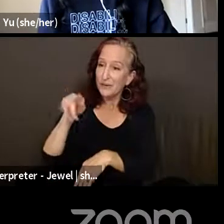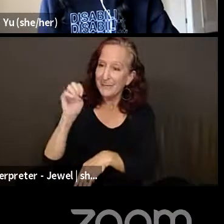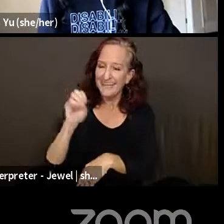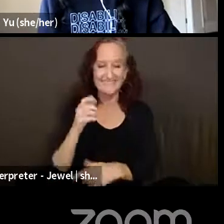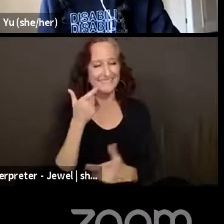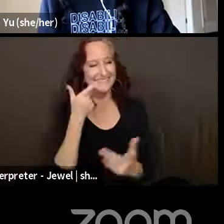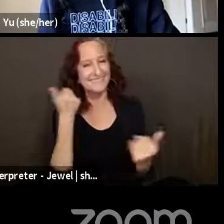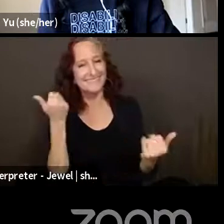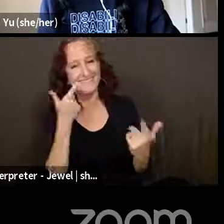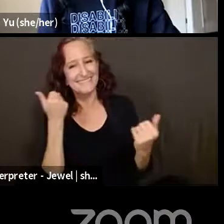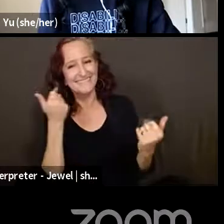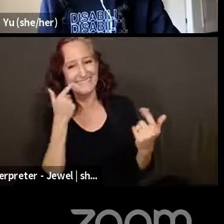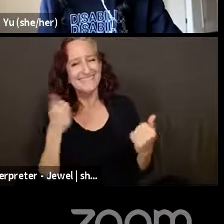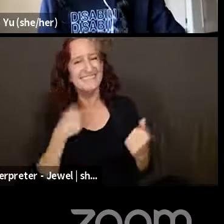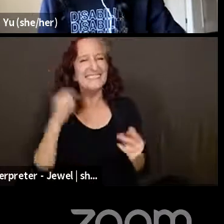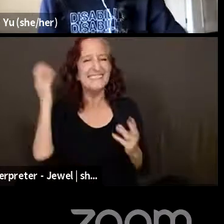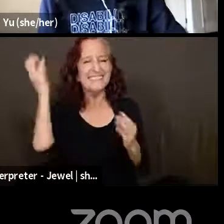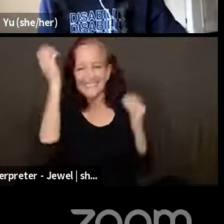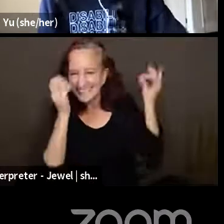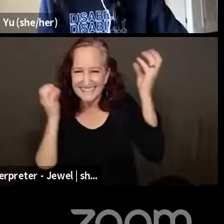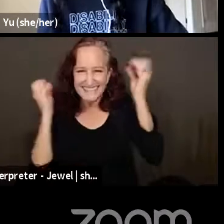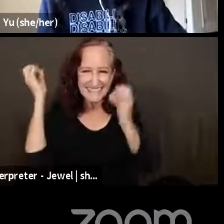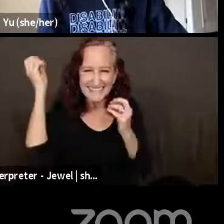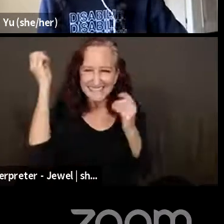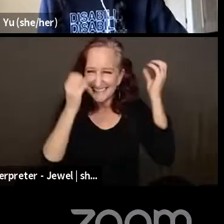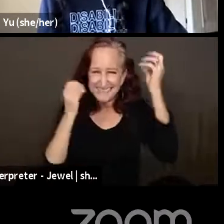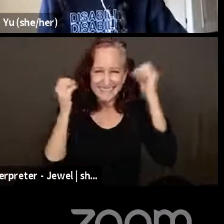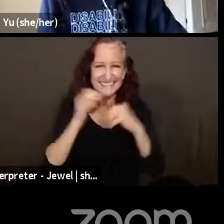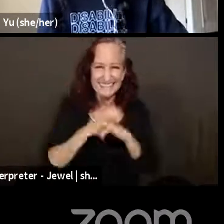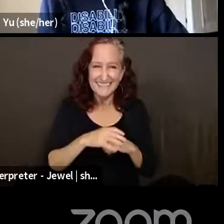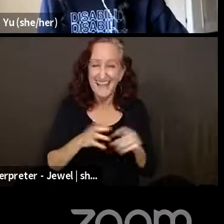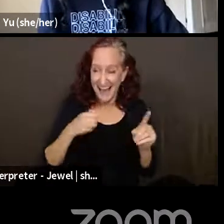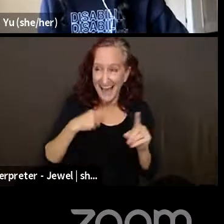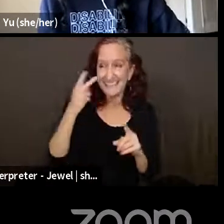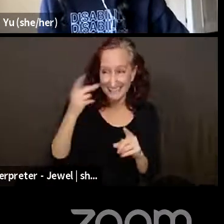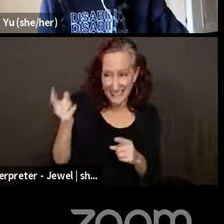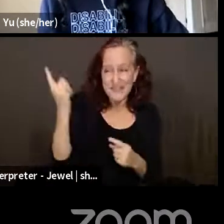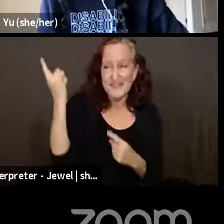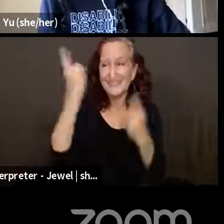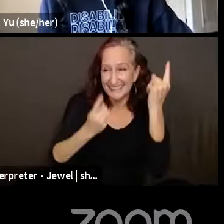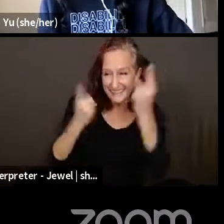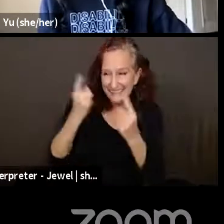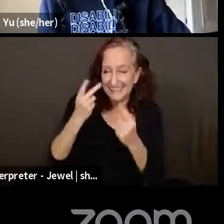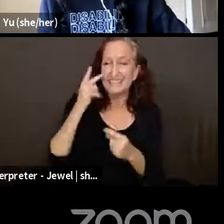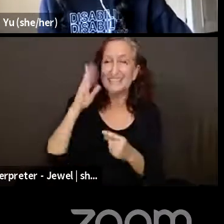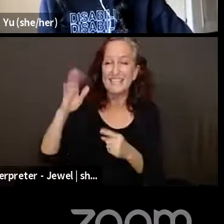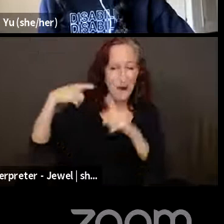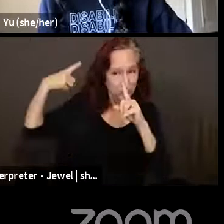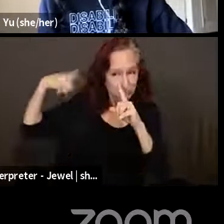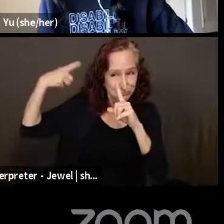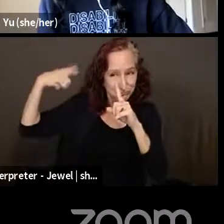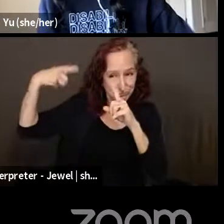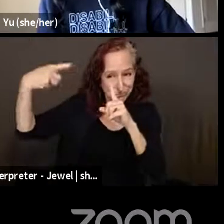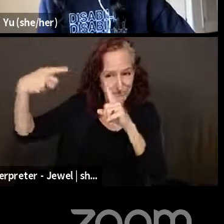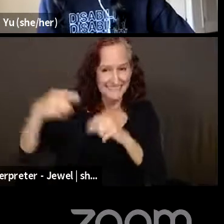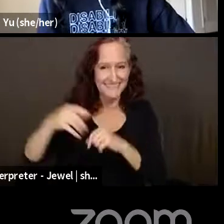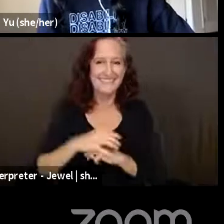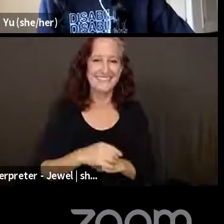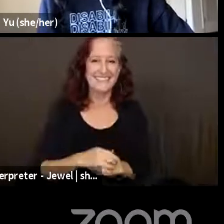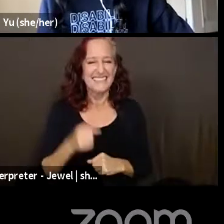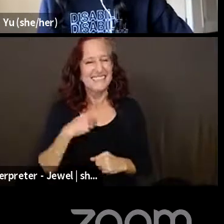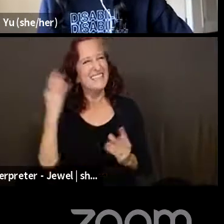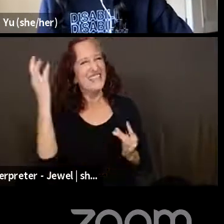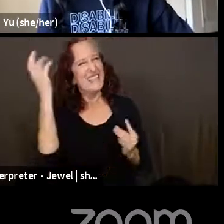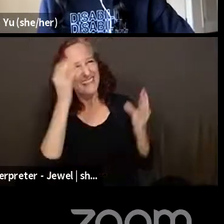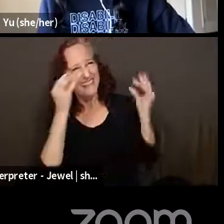You know, there's an introvert mind over just thinking. I know. I saw it. I saw it. It was like a little computer going. I was like thinking, wait, what's the